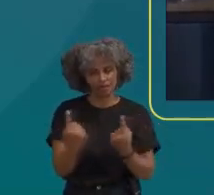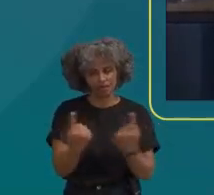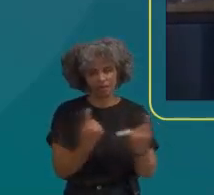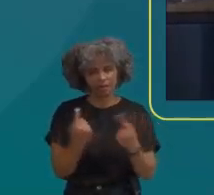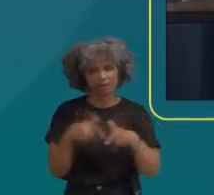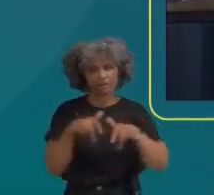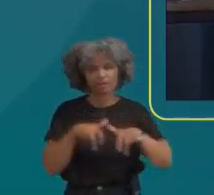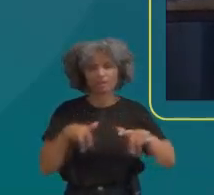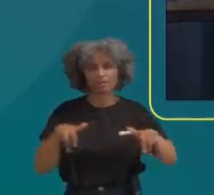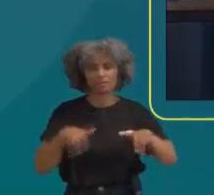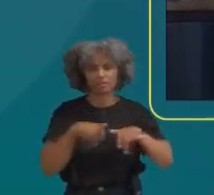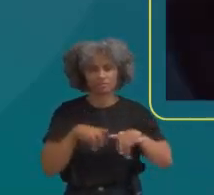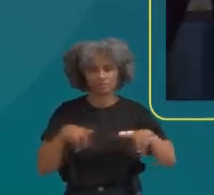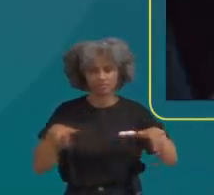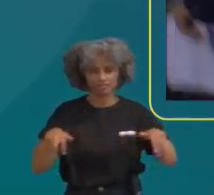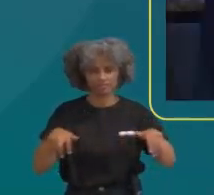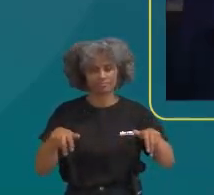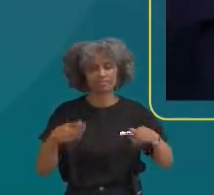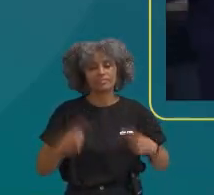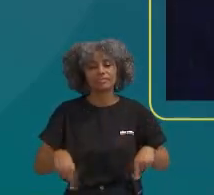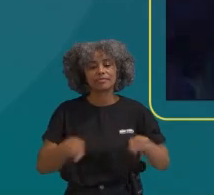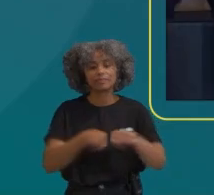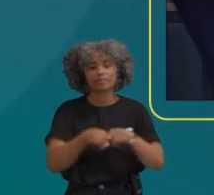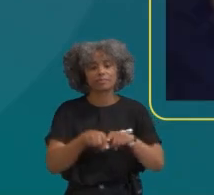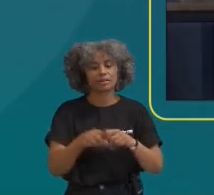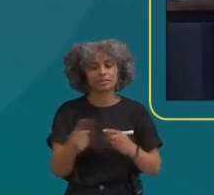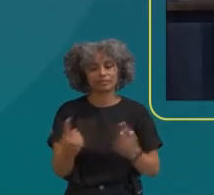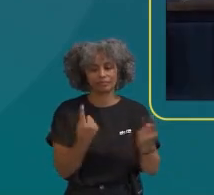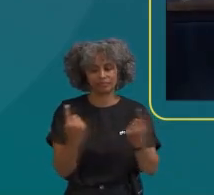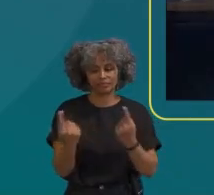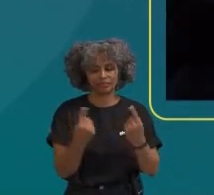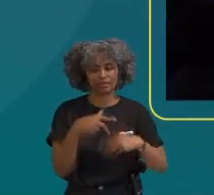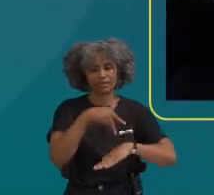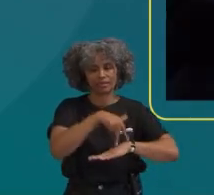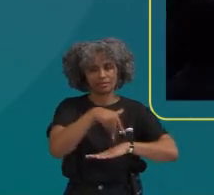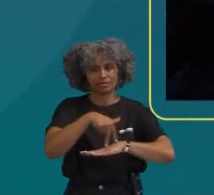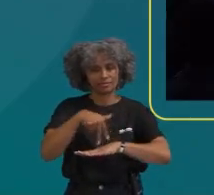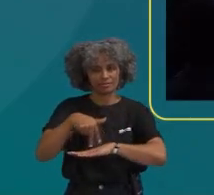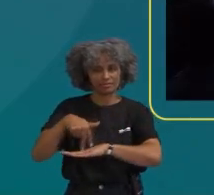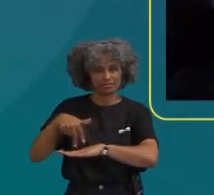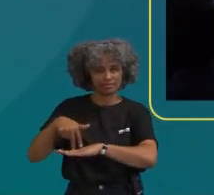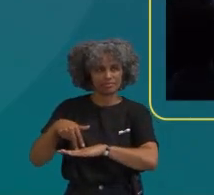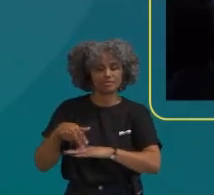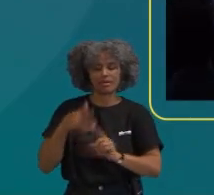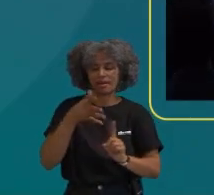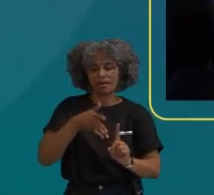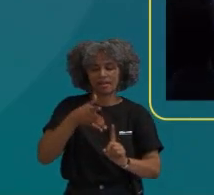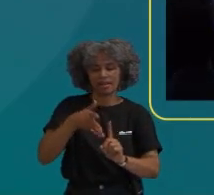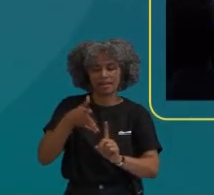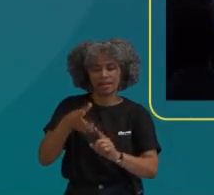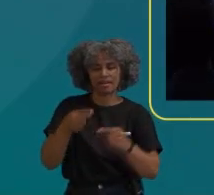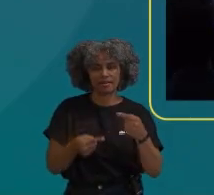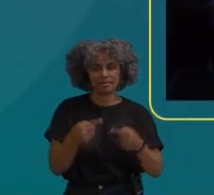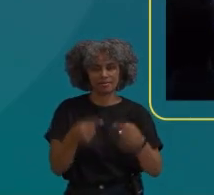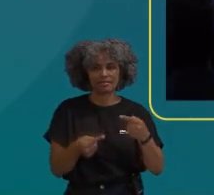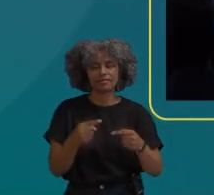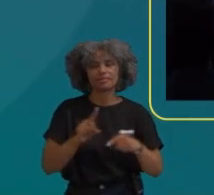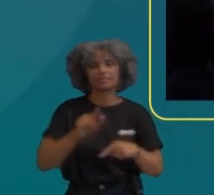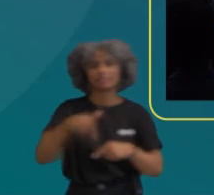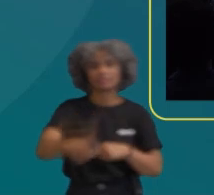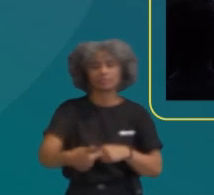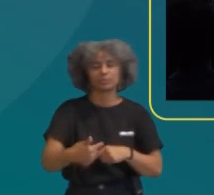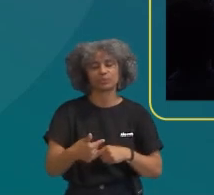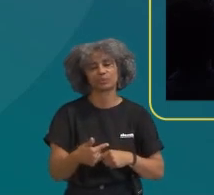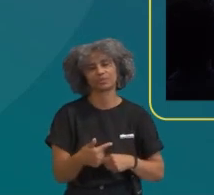The alternative is that we start this panel discussion and come to you when the presentation is found.